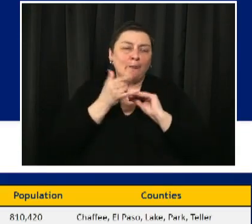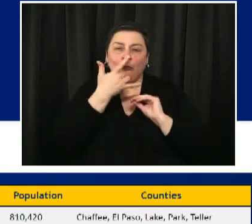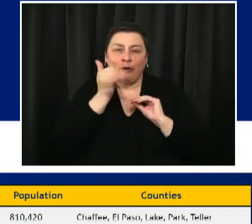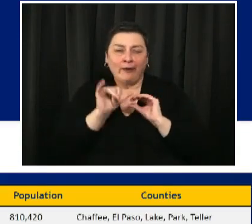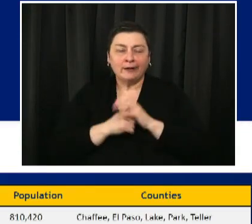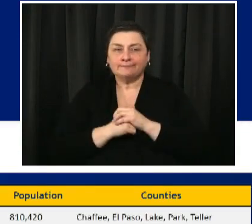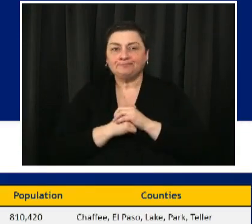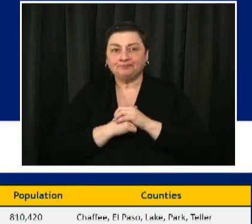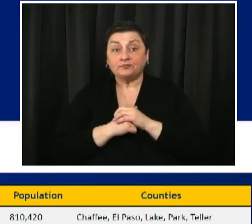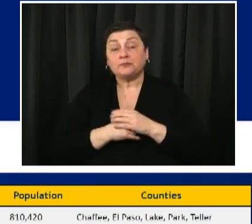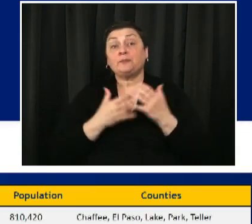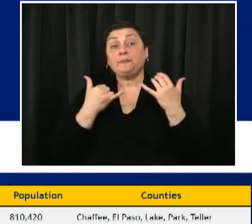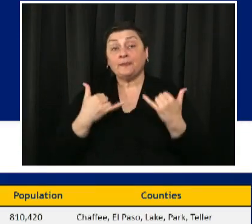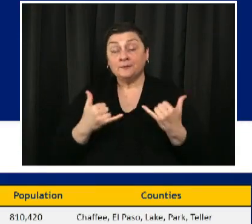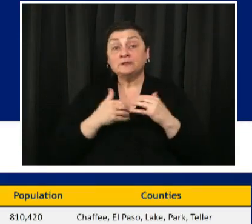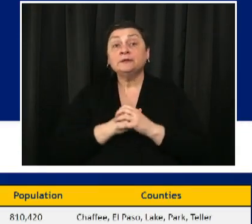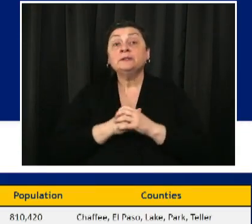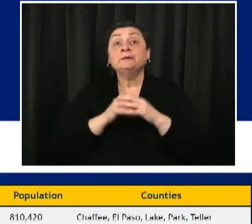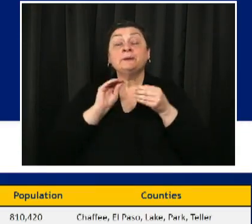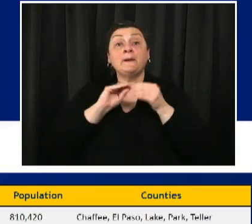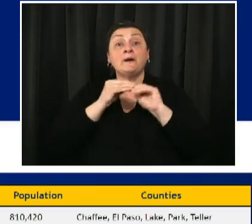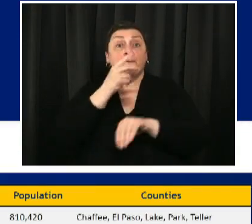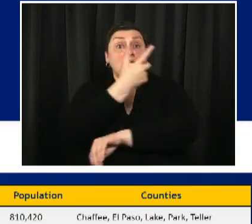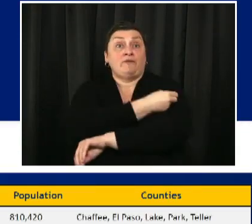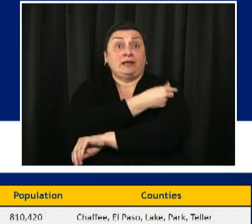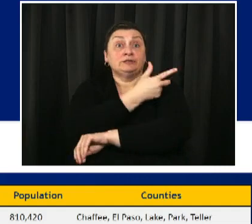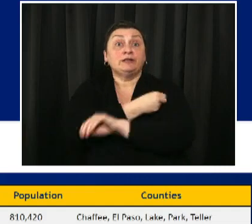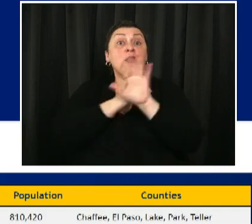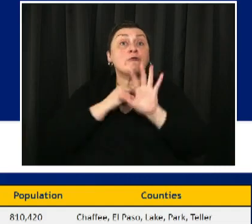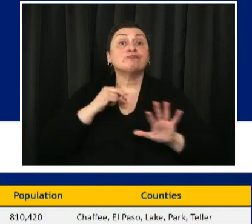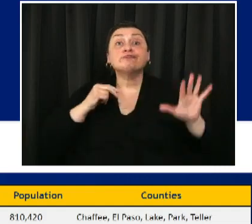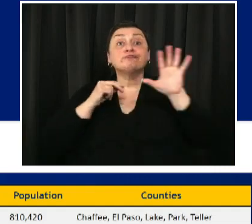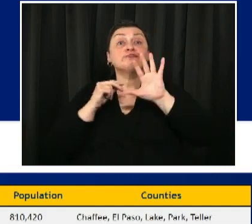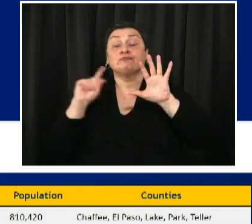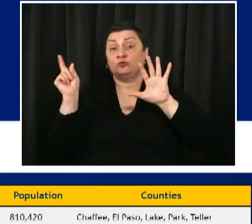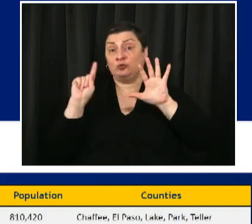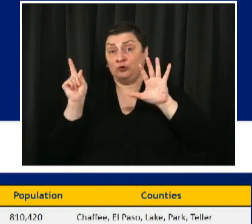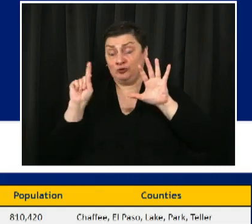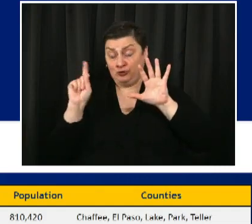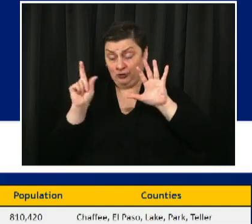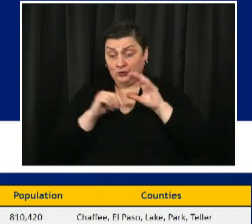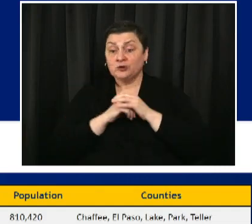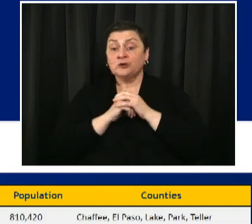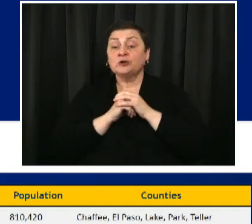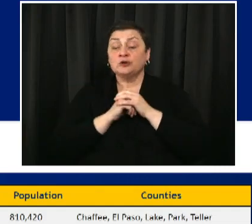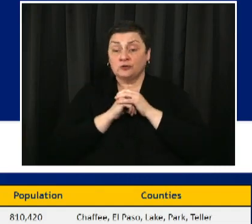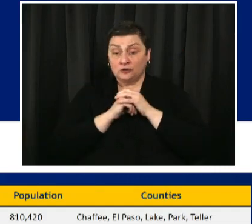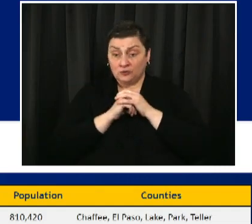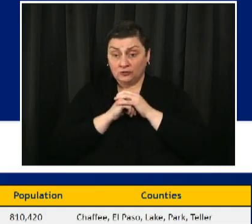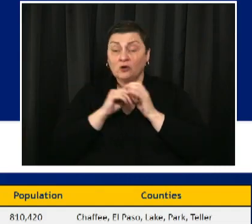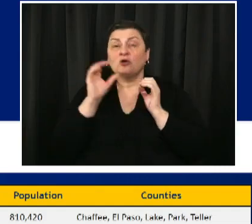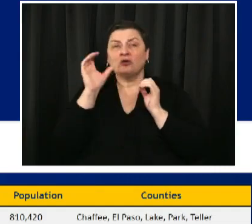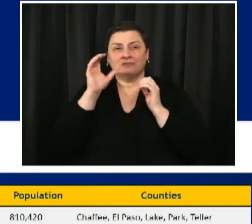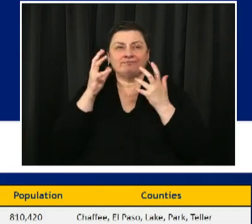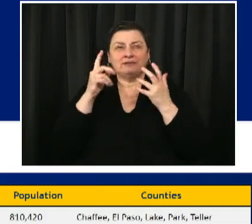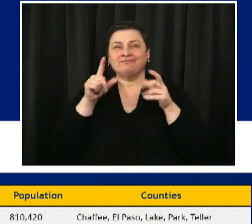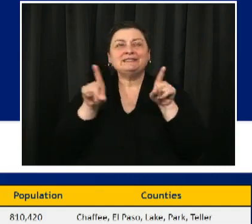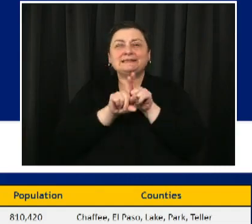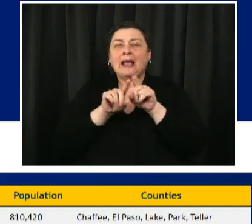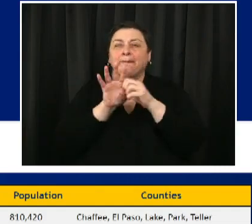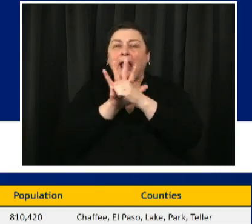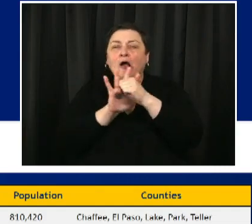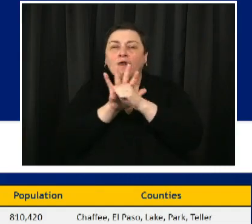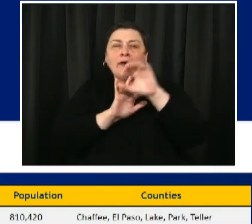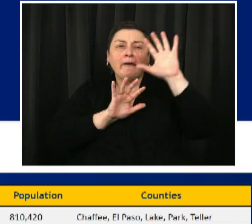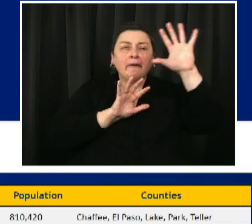Just in terms of vaccine coverage, looking for these same regions, you can see again